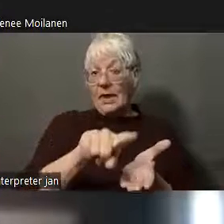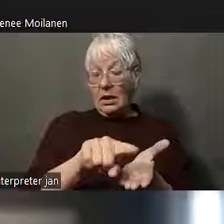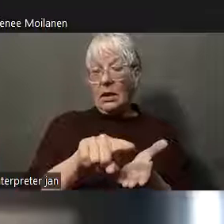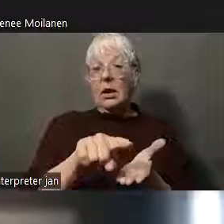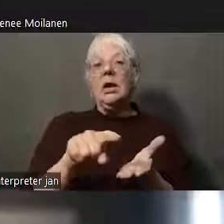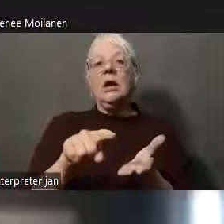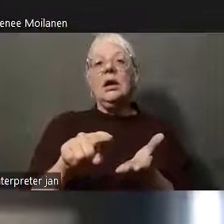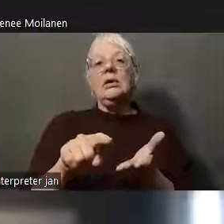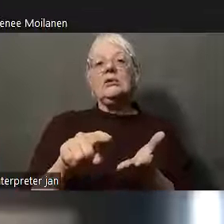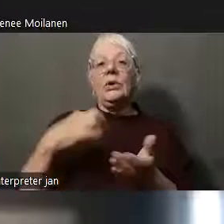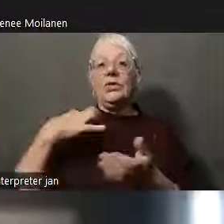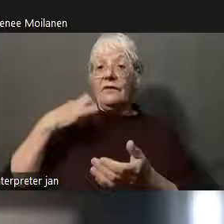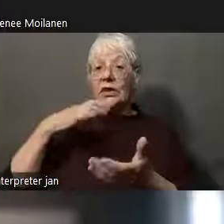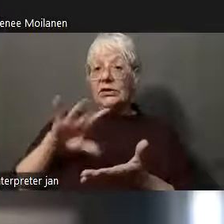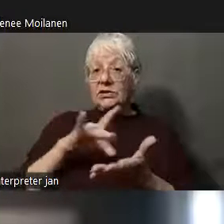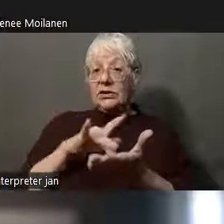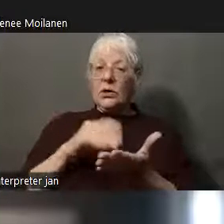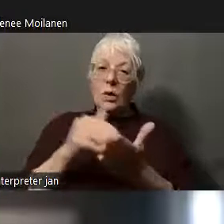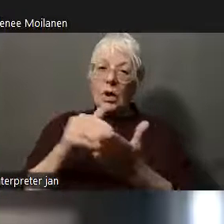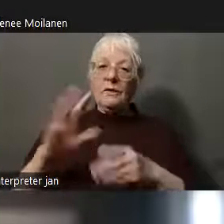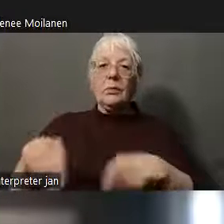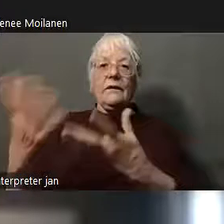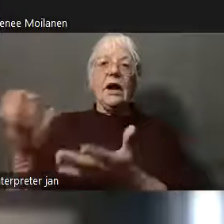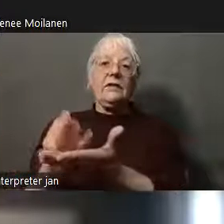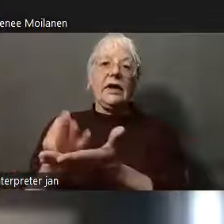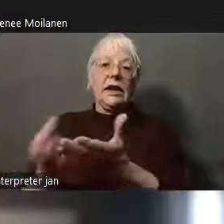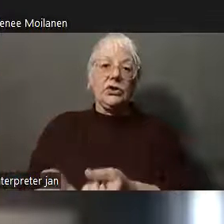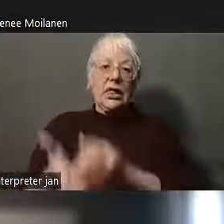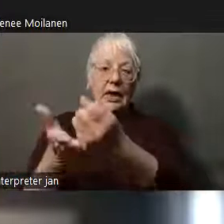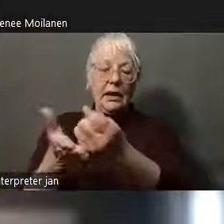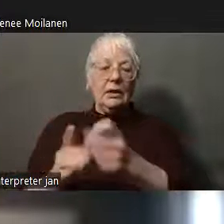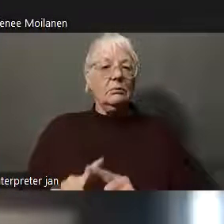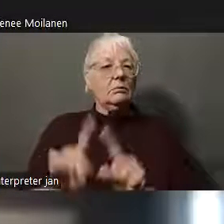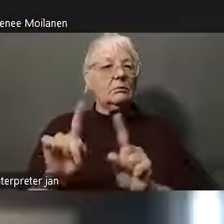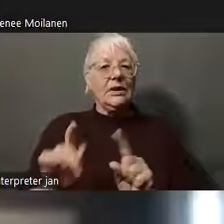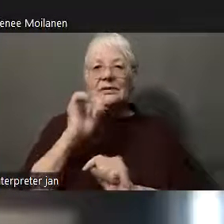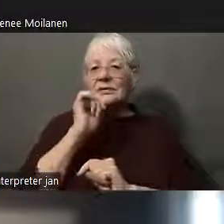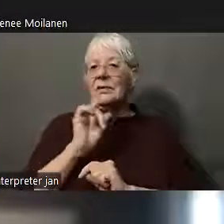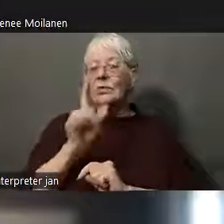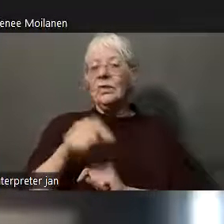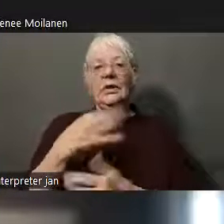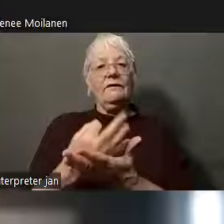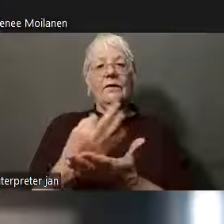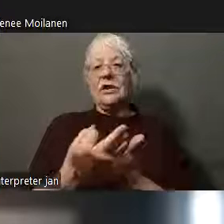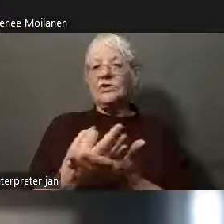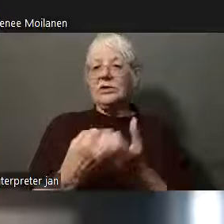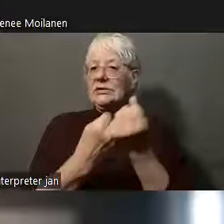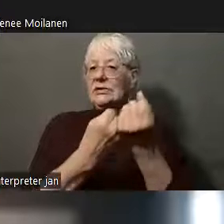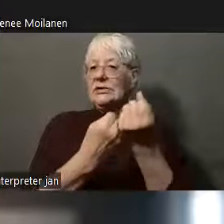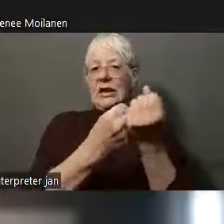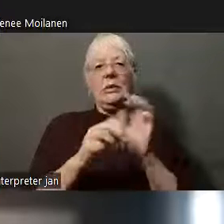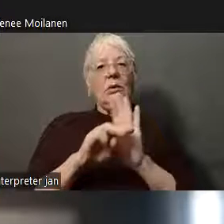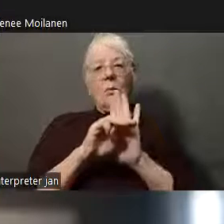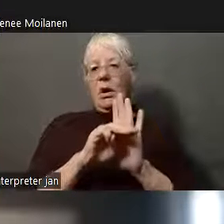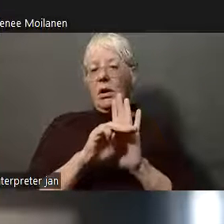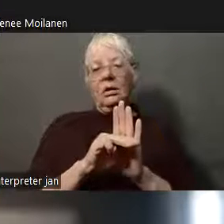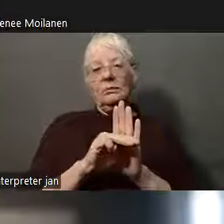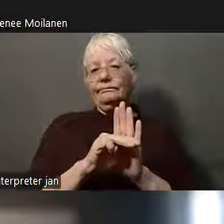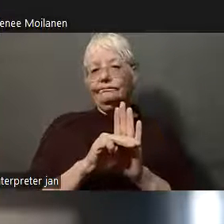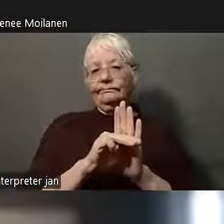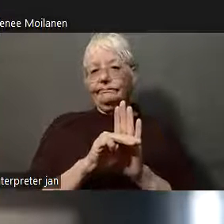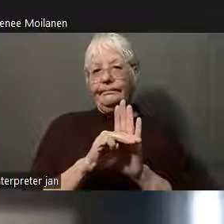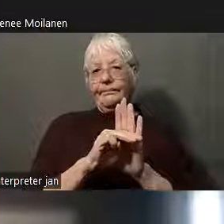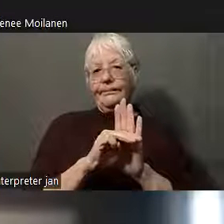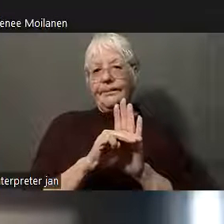at the Volunteer Center, we often provide financial aid, but it's not really a financially sustainable model. We're, you know, we